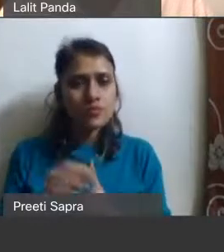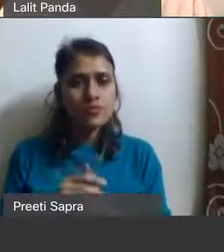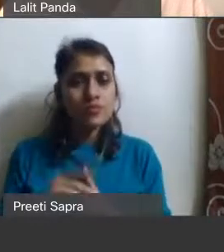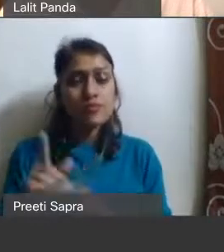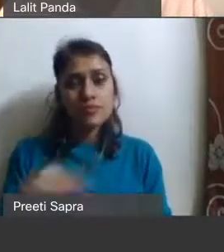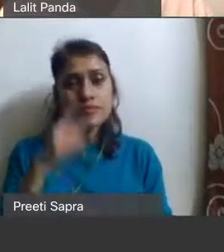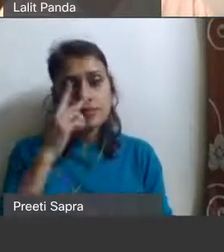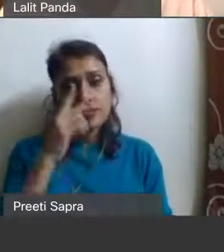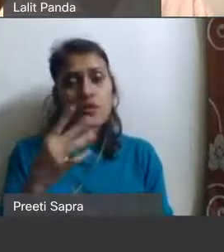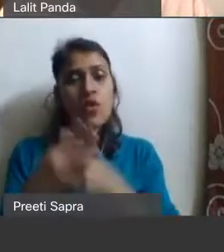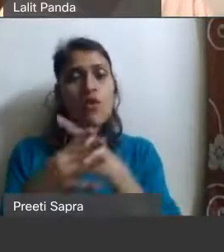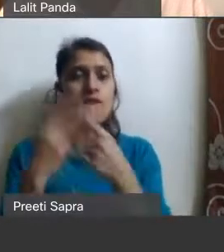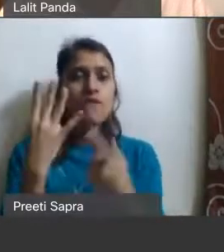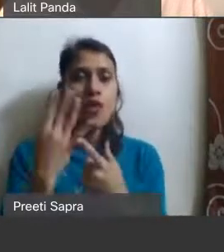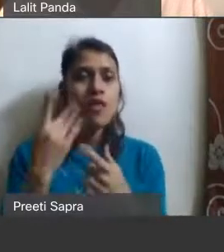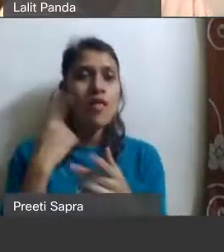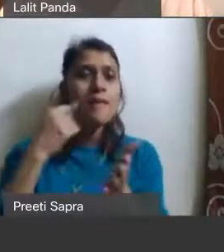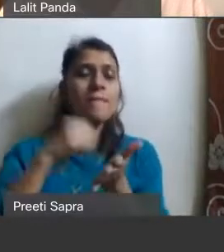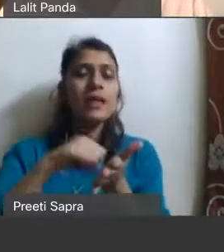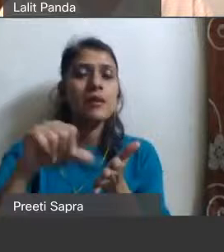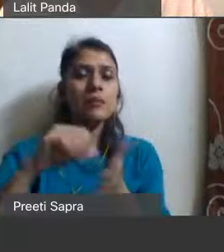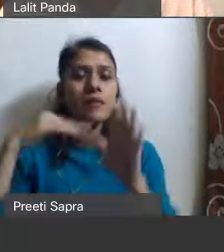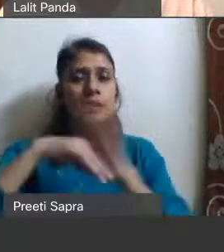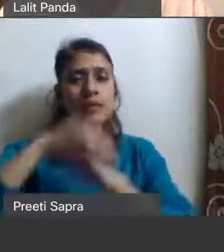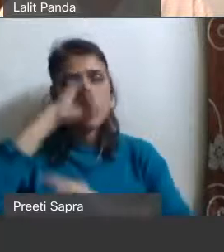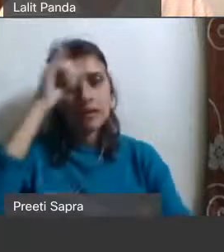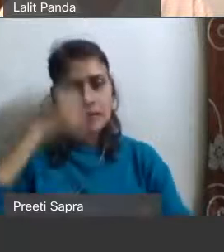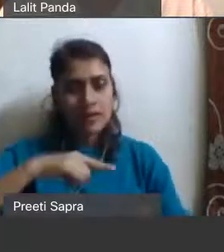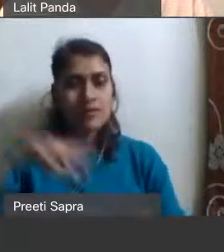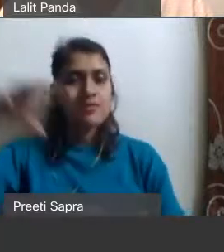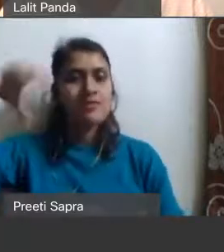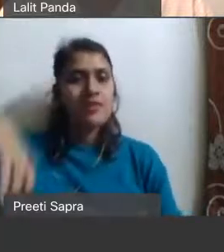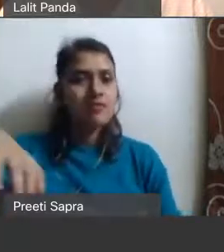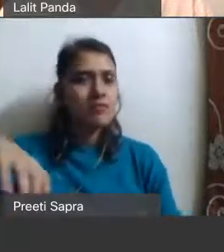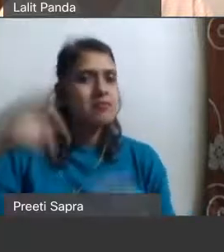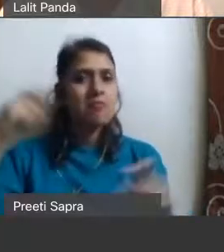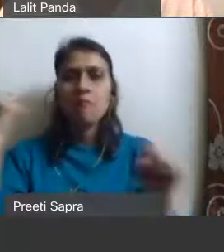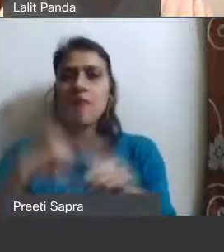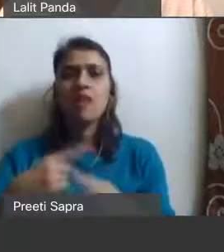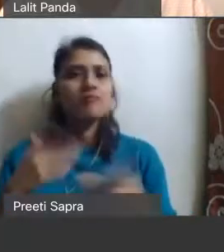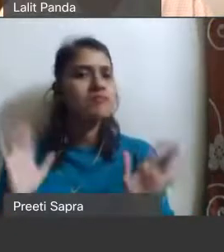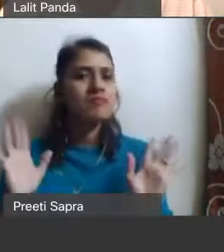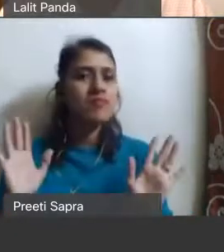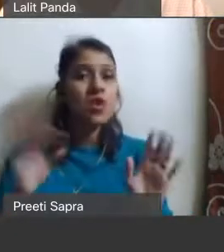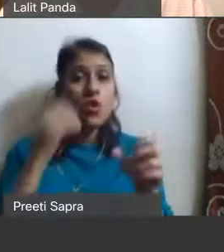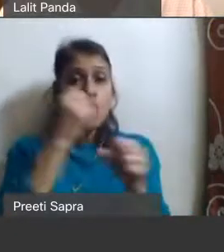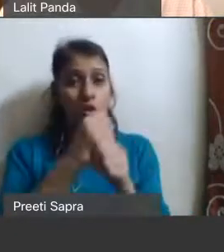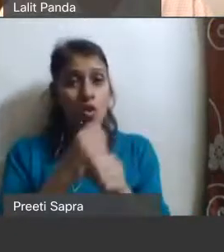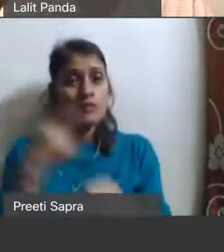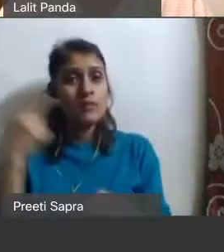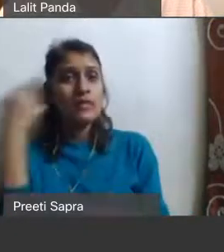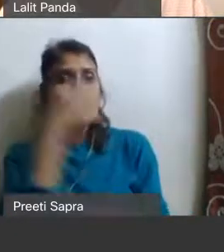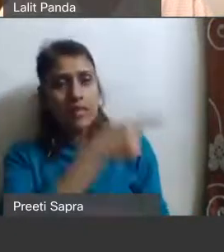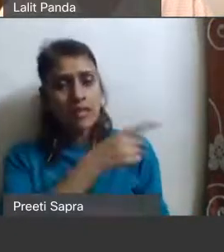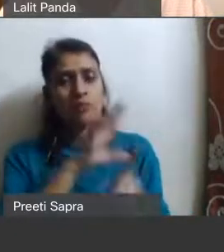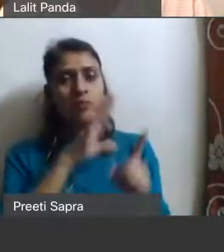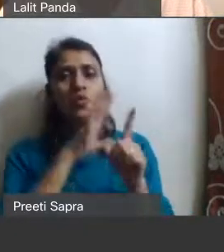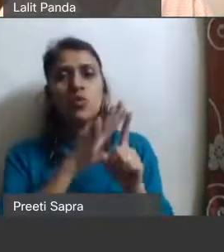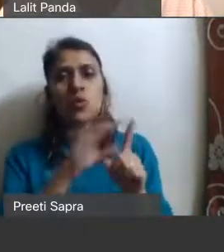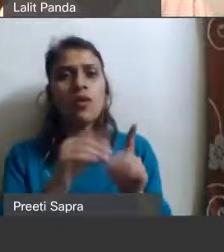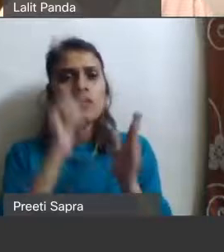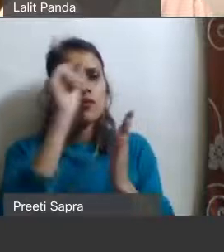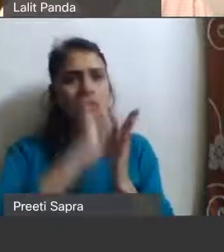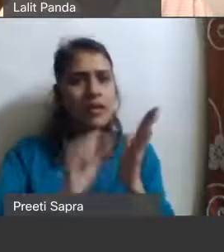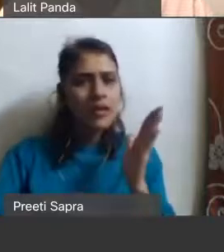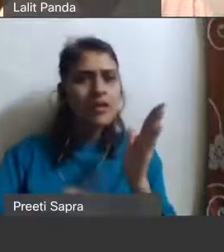Therefore, those implications for Indian citizens cannot be irrelevant to the claim which the government is making that it is ameliorative